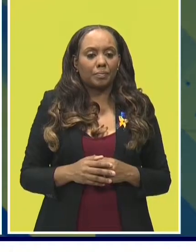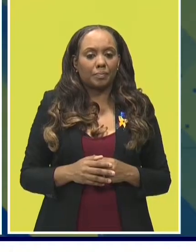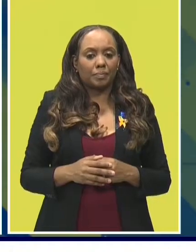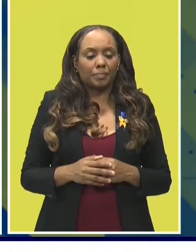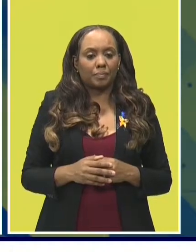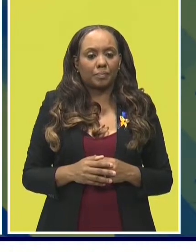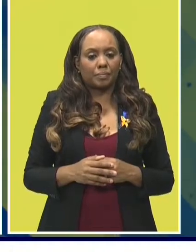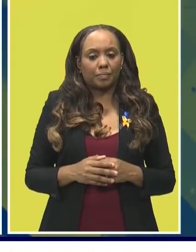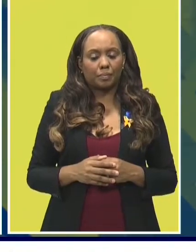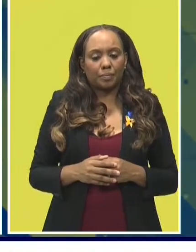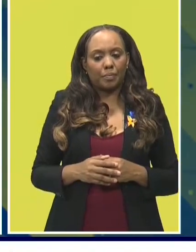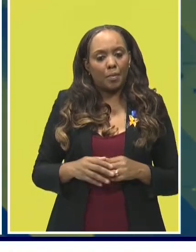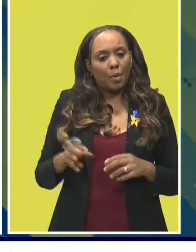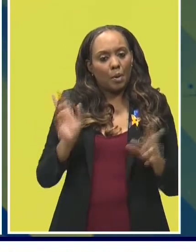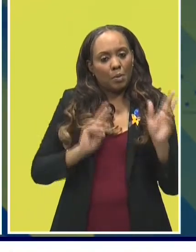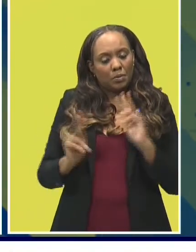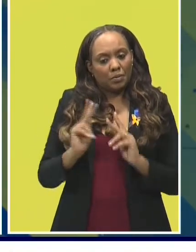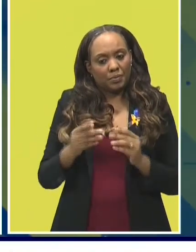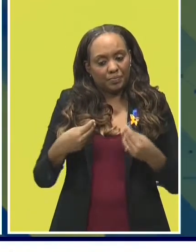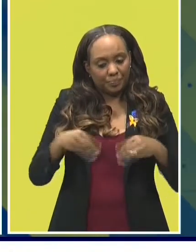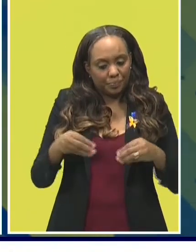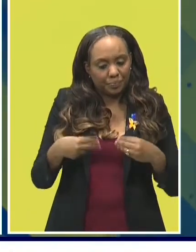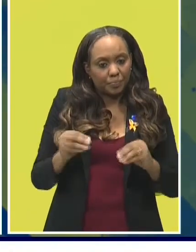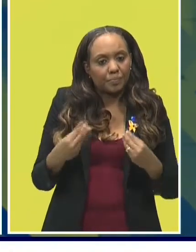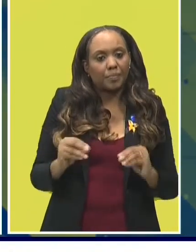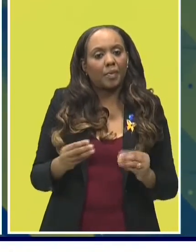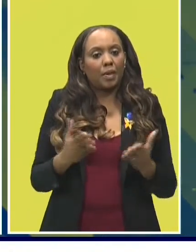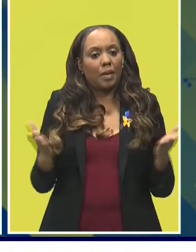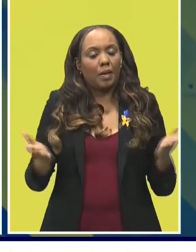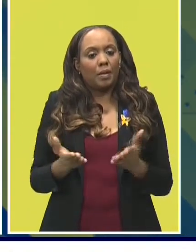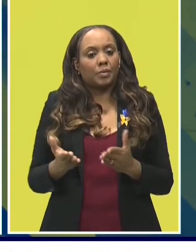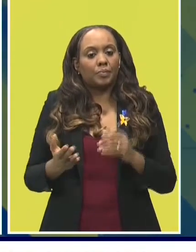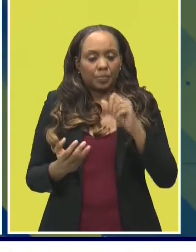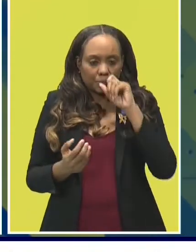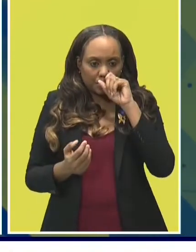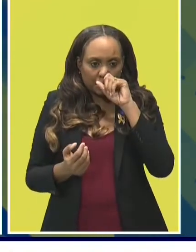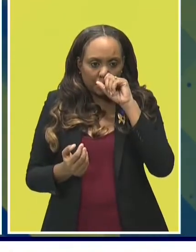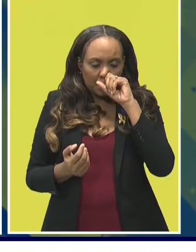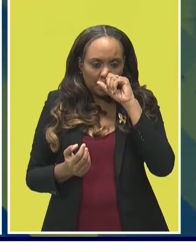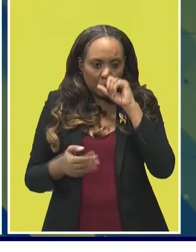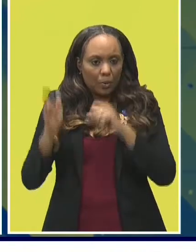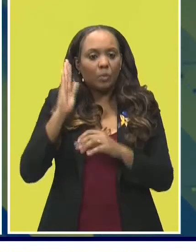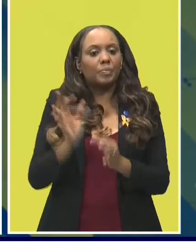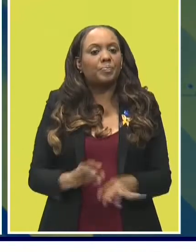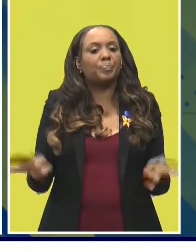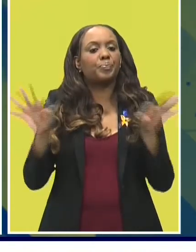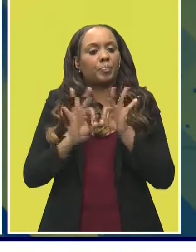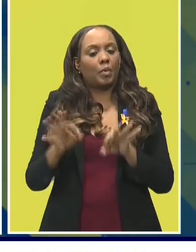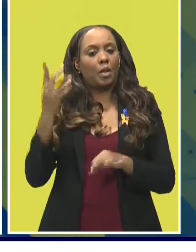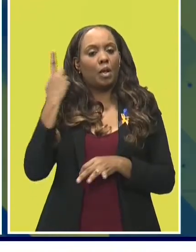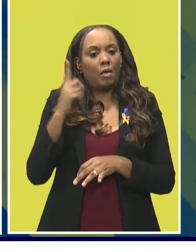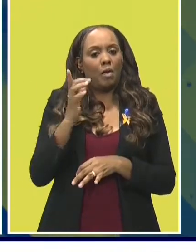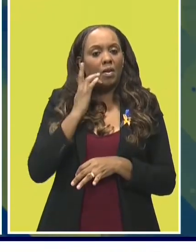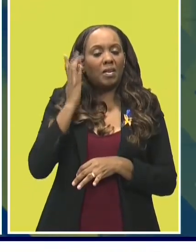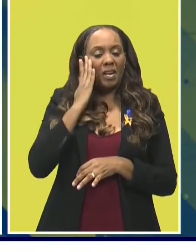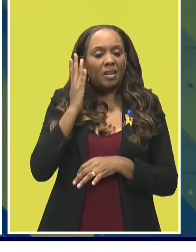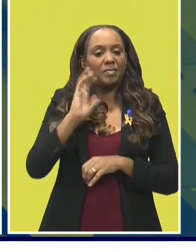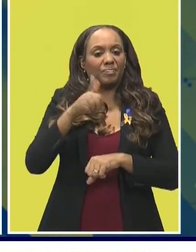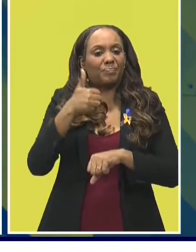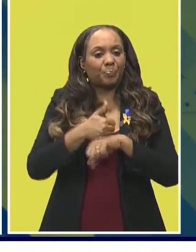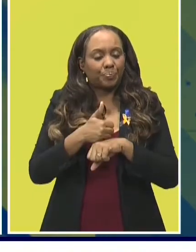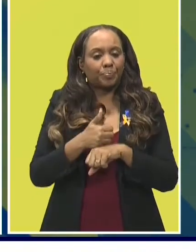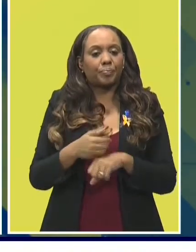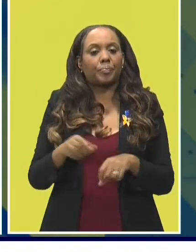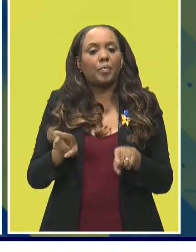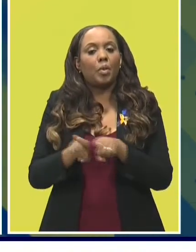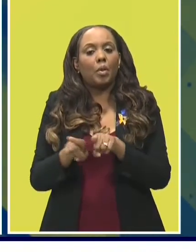Local suppliers of goods and services will be essential to the success of the hotel. And